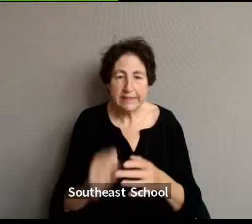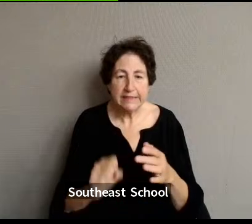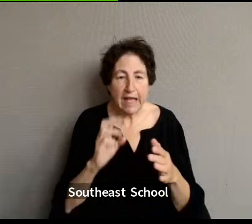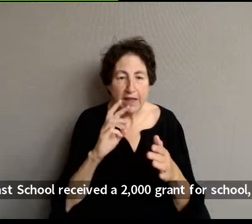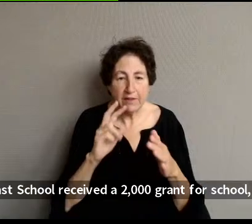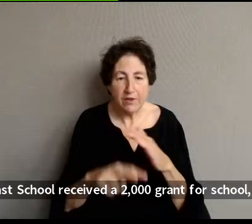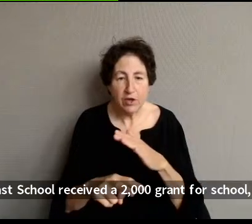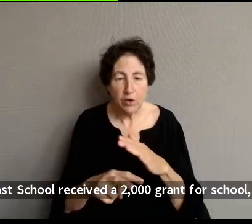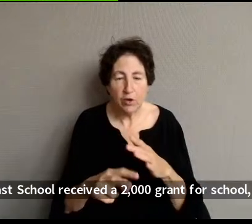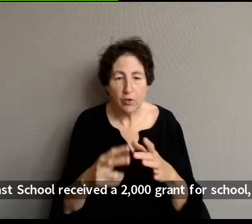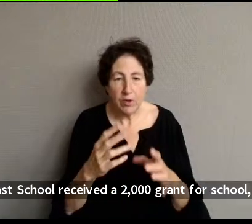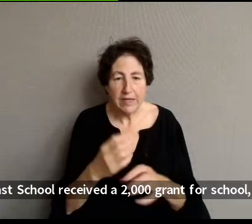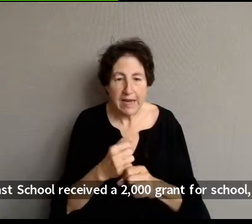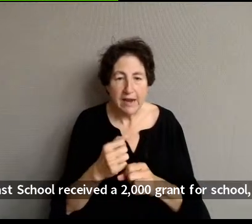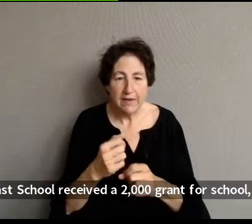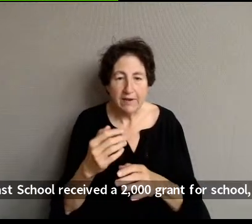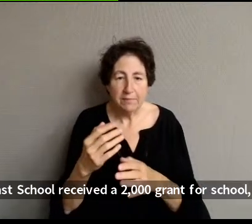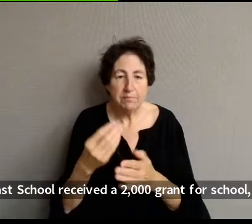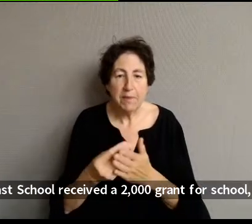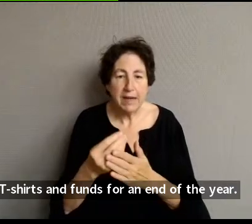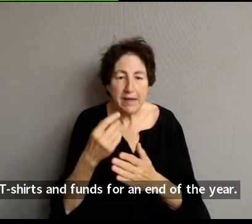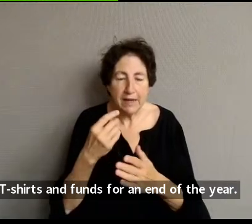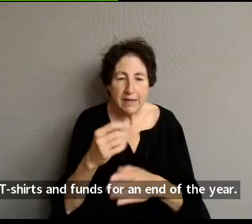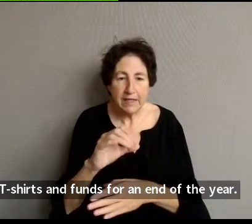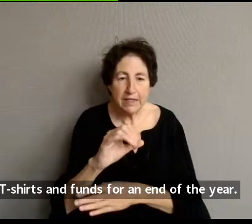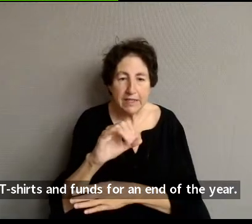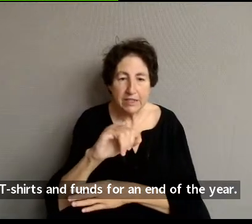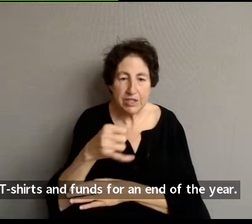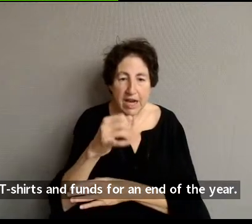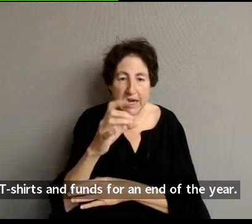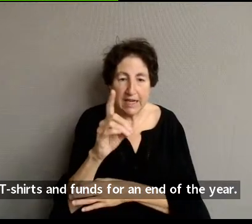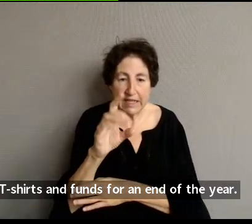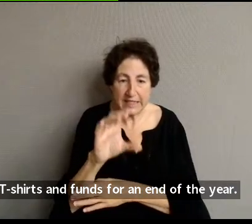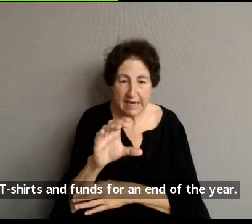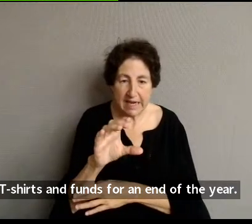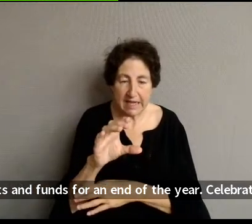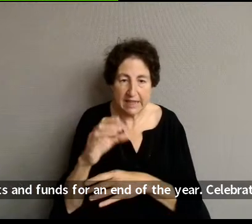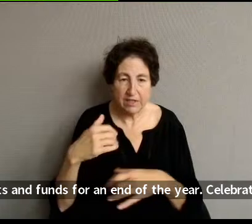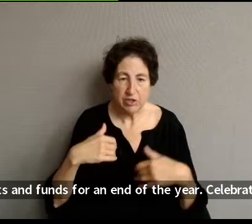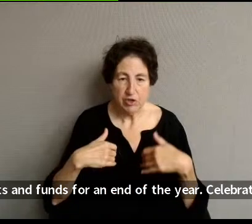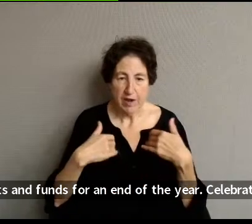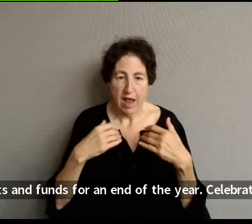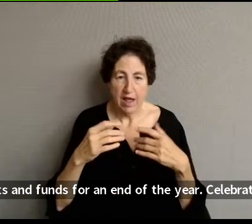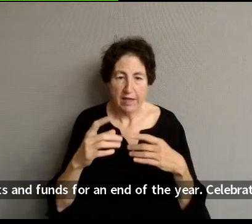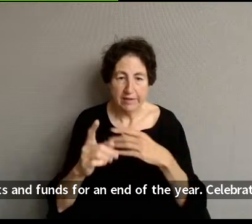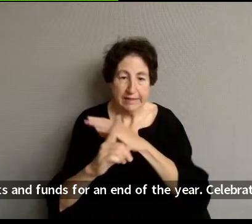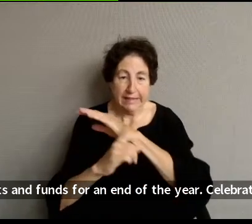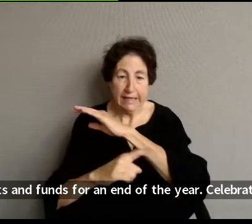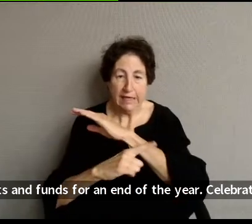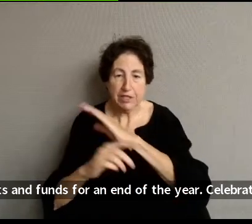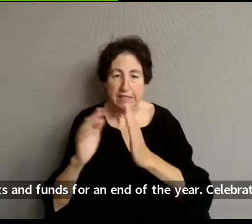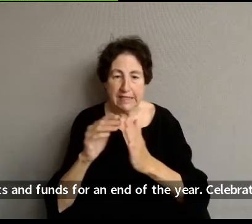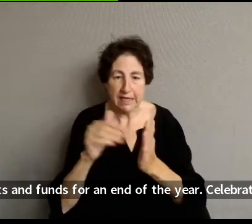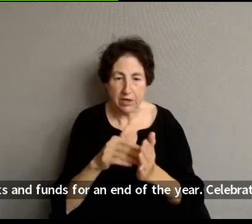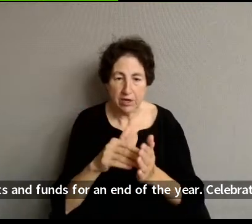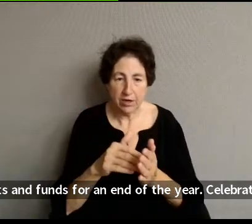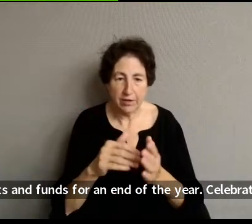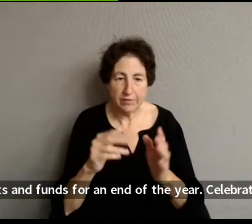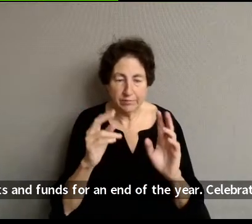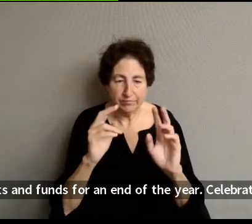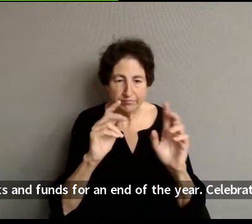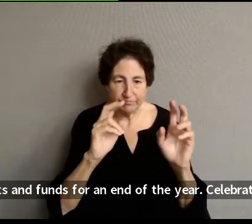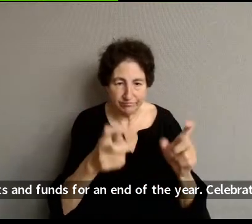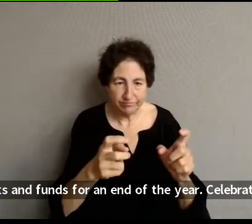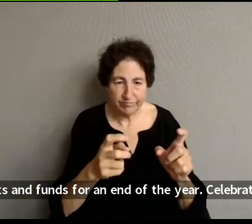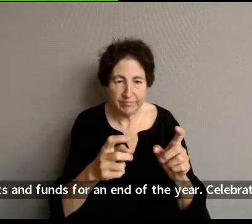an end-of-the-year celebration. JDC, the Juvenile Detention Center, received $1,500 for new school branding